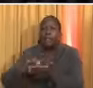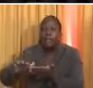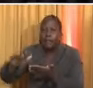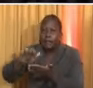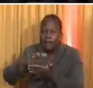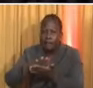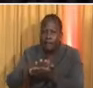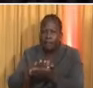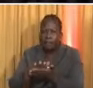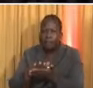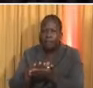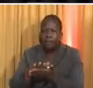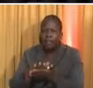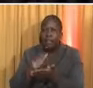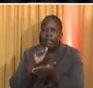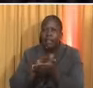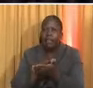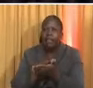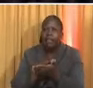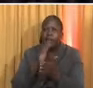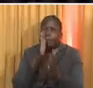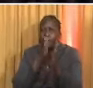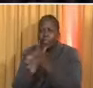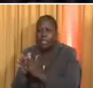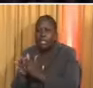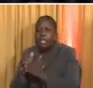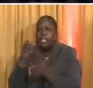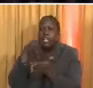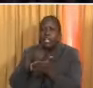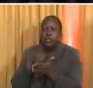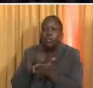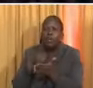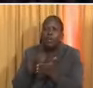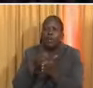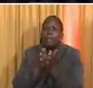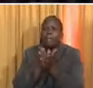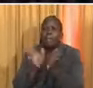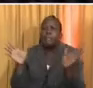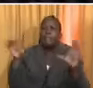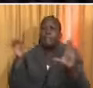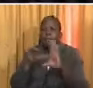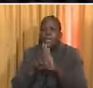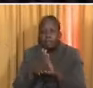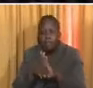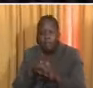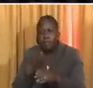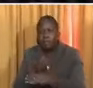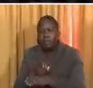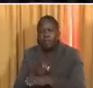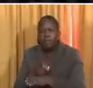Of course, that process includes public participation and a referendum.